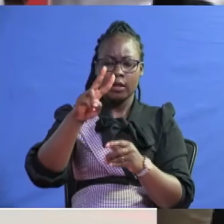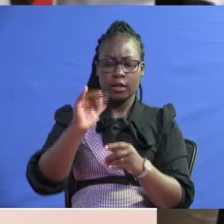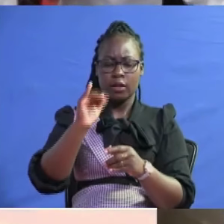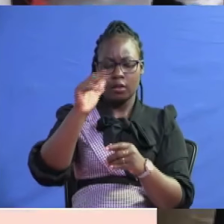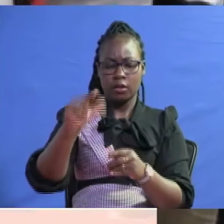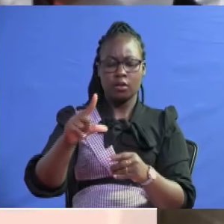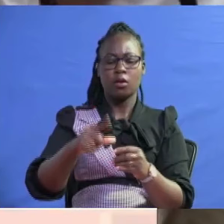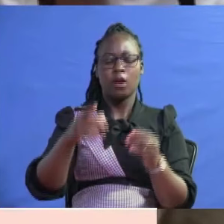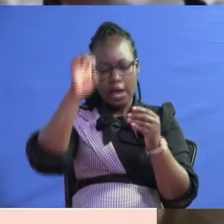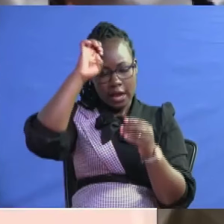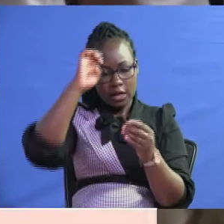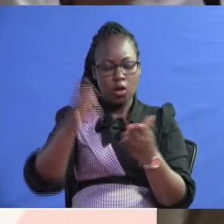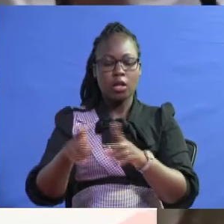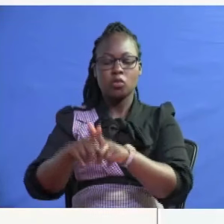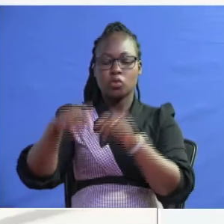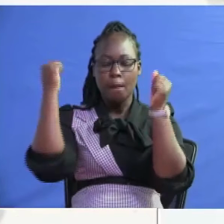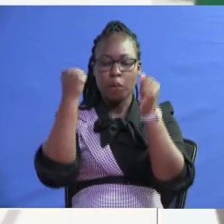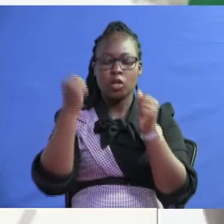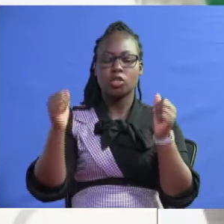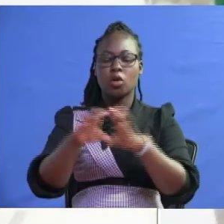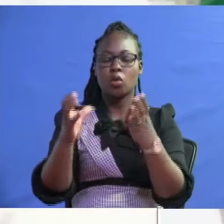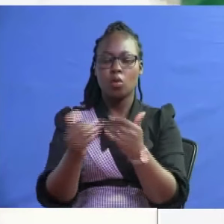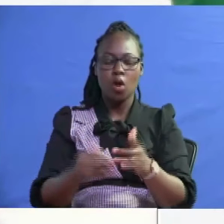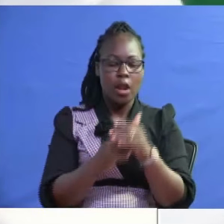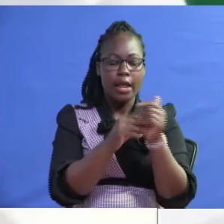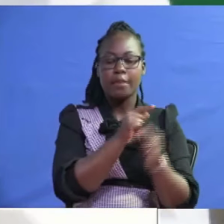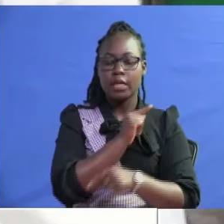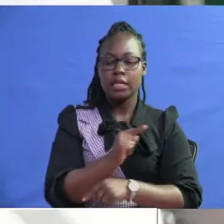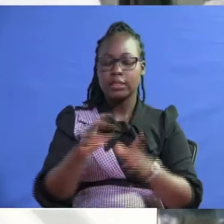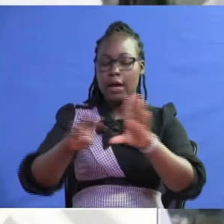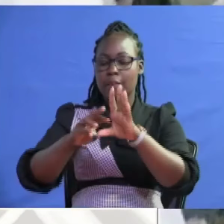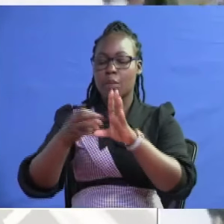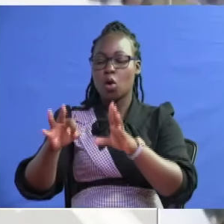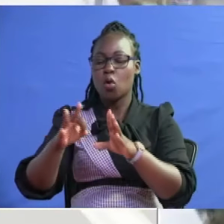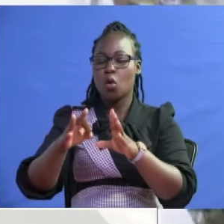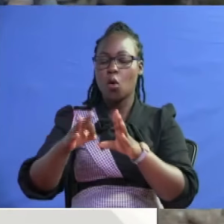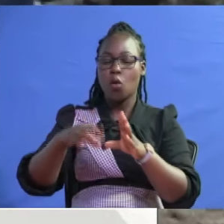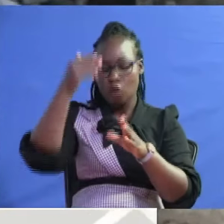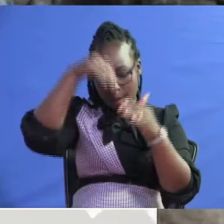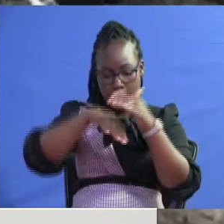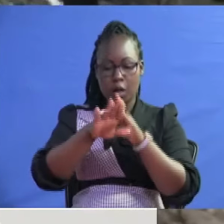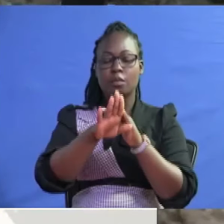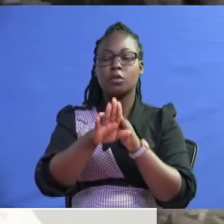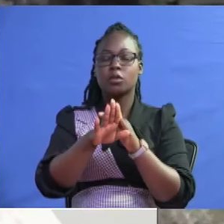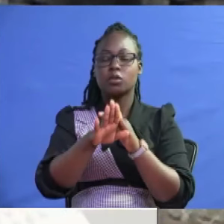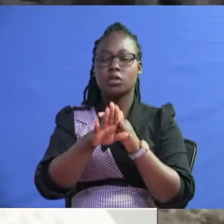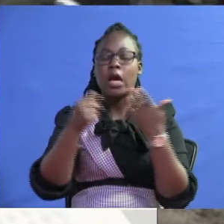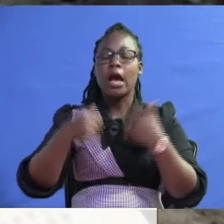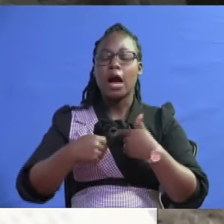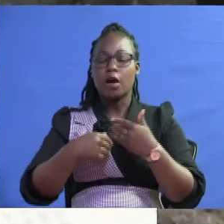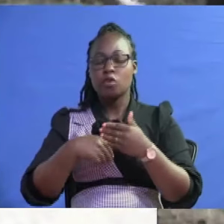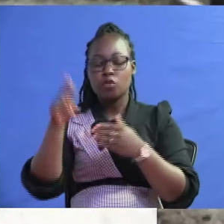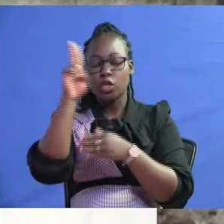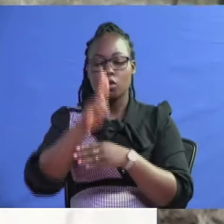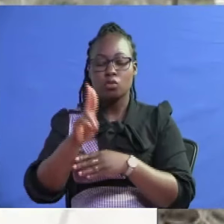cultural and political communities led by Lesya Vaslenko, a member of parliament, and Oleksiy, a honorary consul